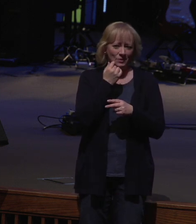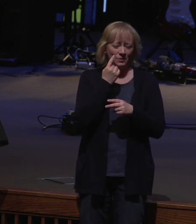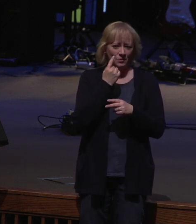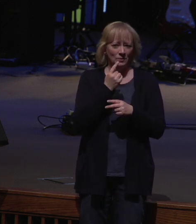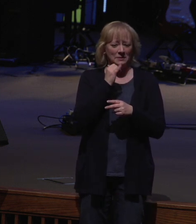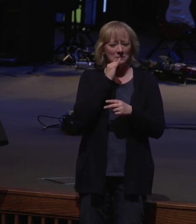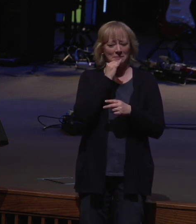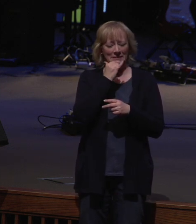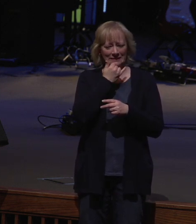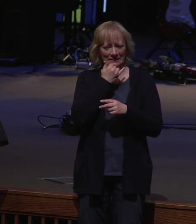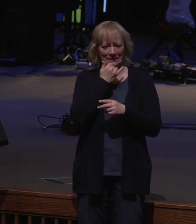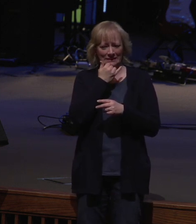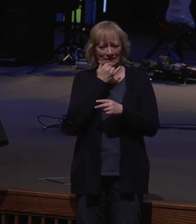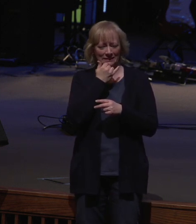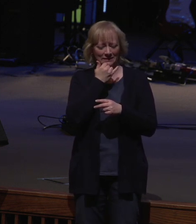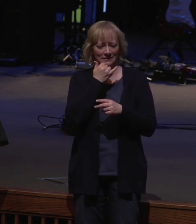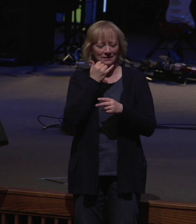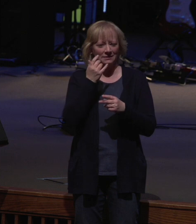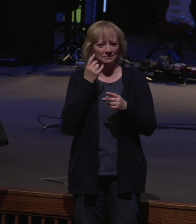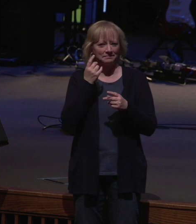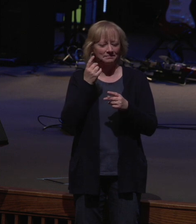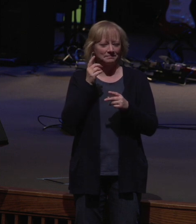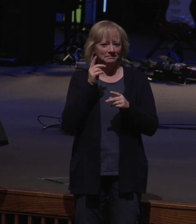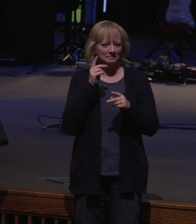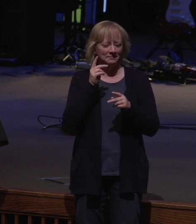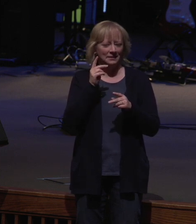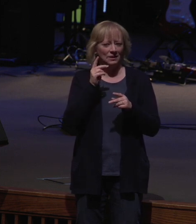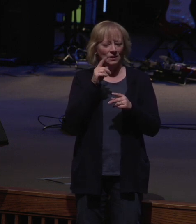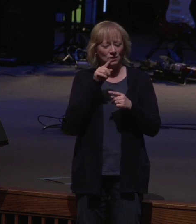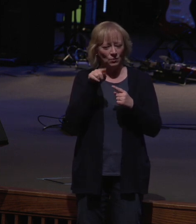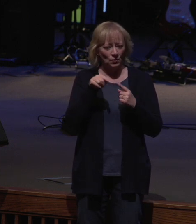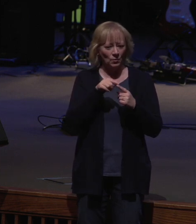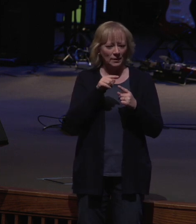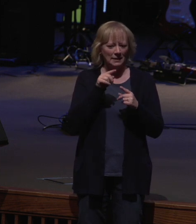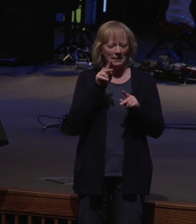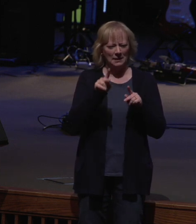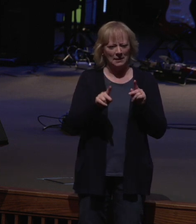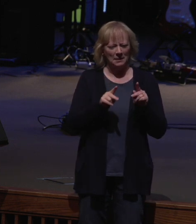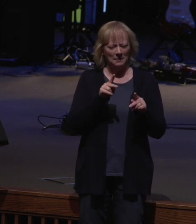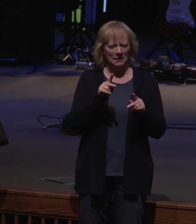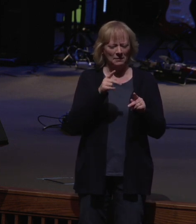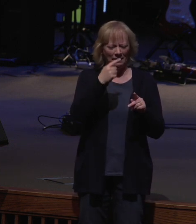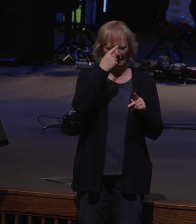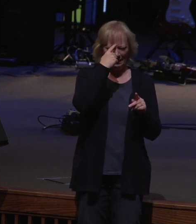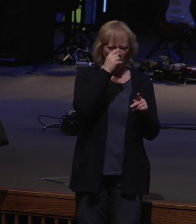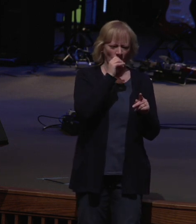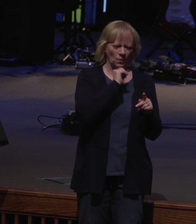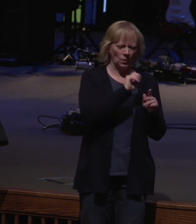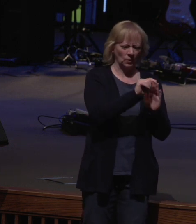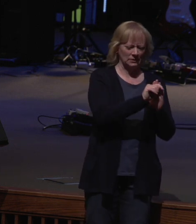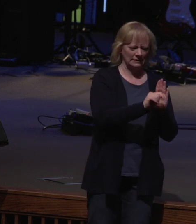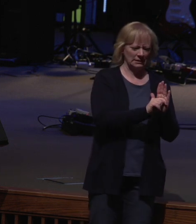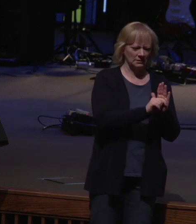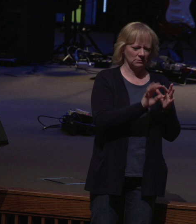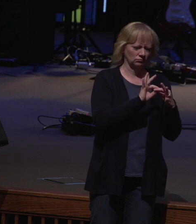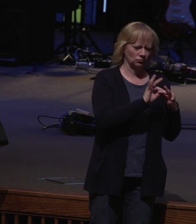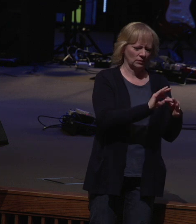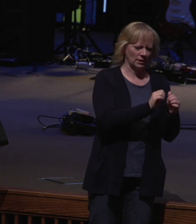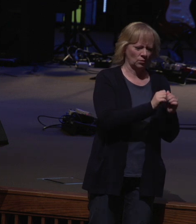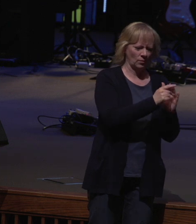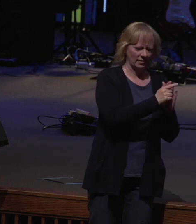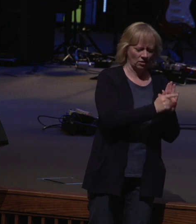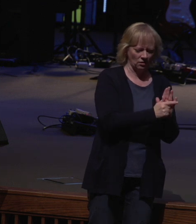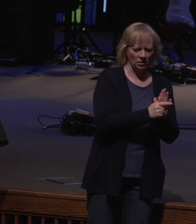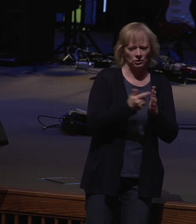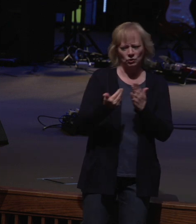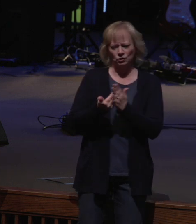One of the tragic mistakes people make is equating the Old Testament with law and the New Testament with